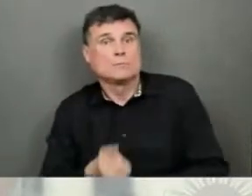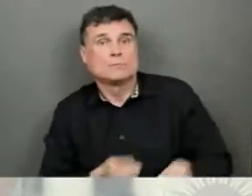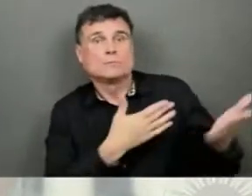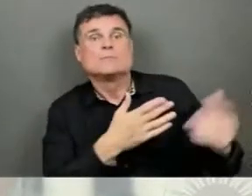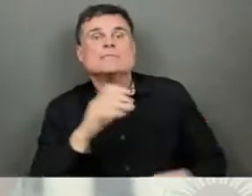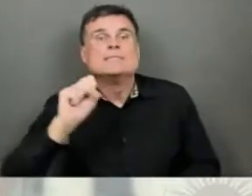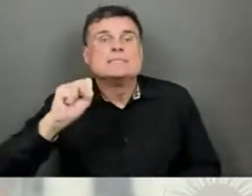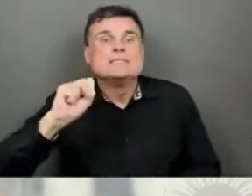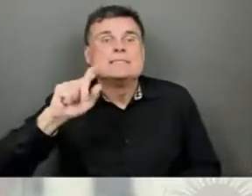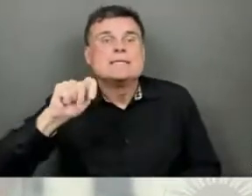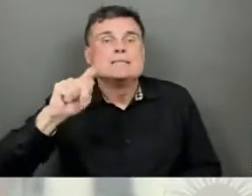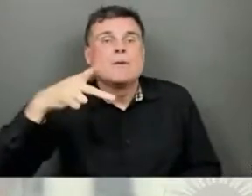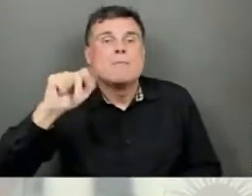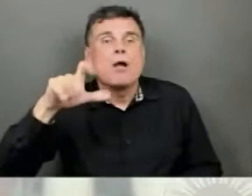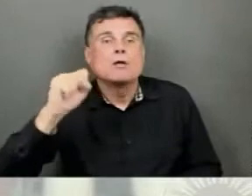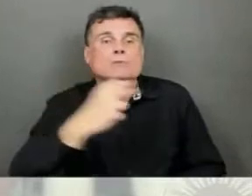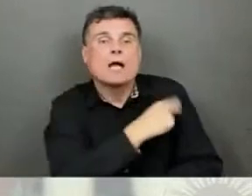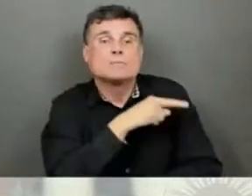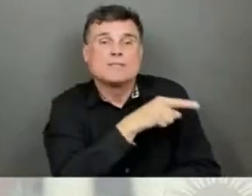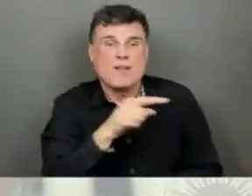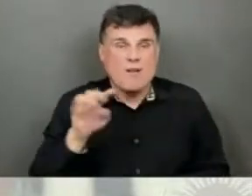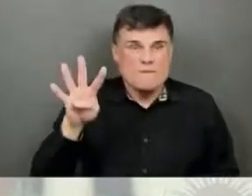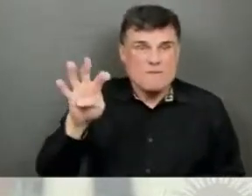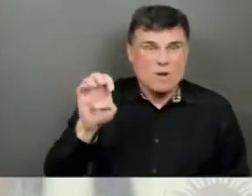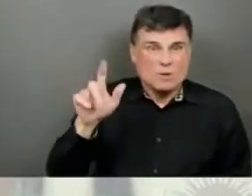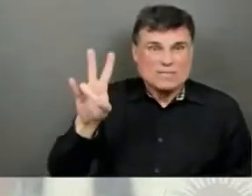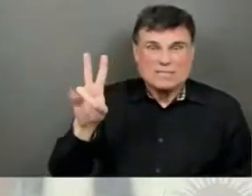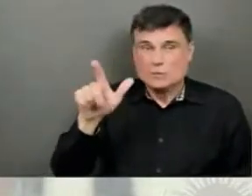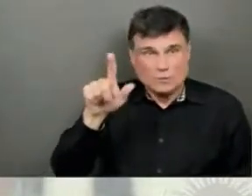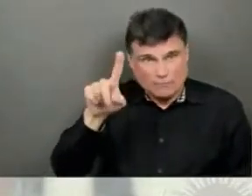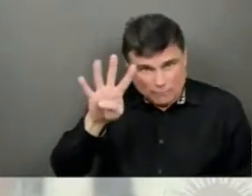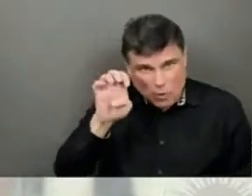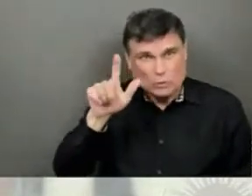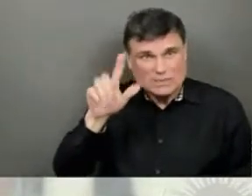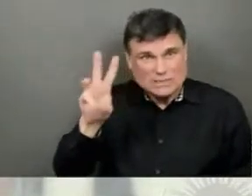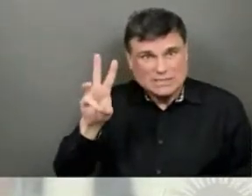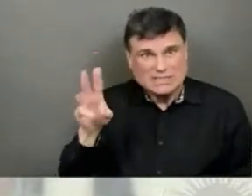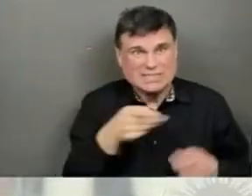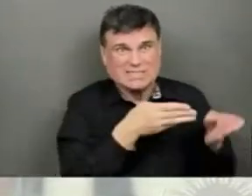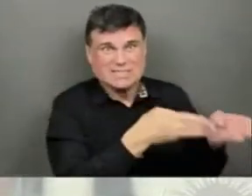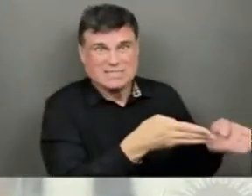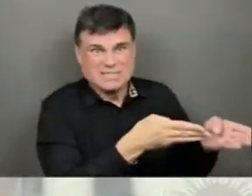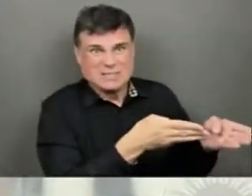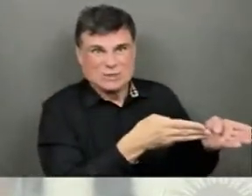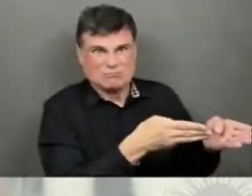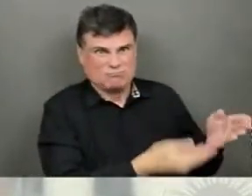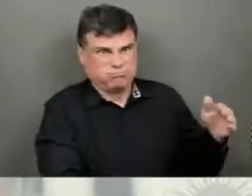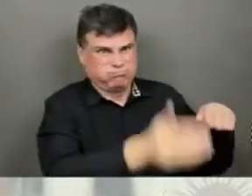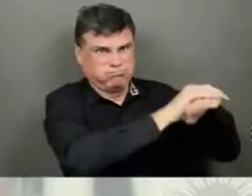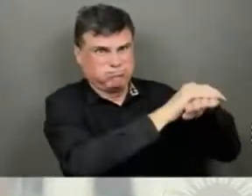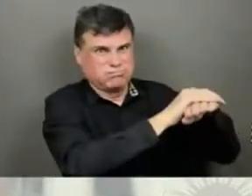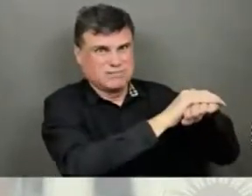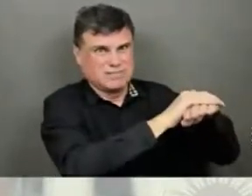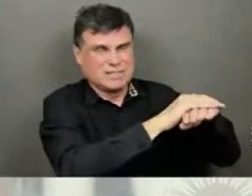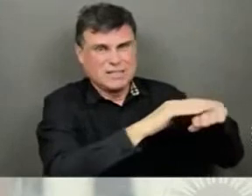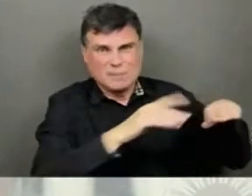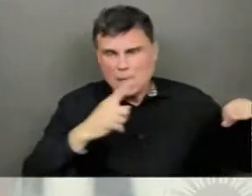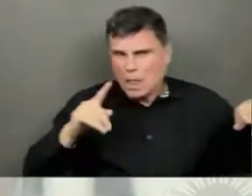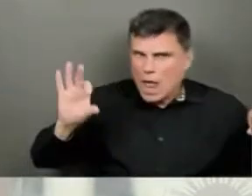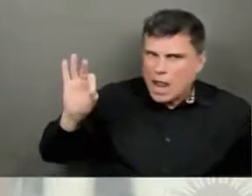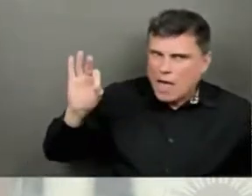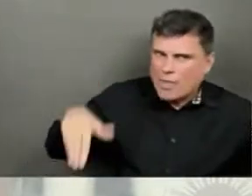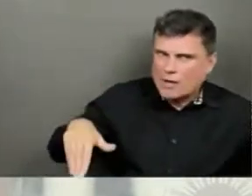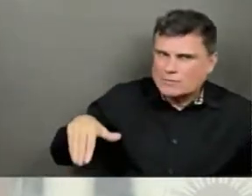426. The difference between 95 and 9,927 is about that. So it's significant. We